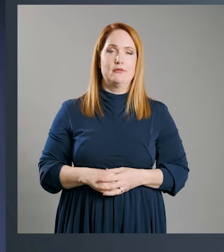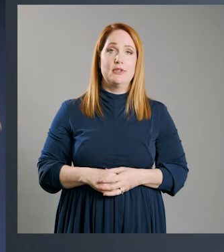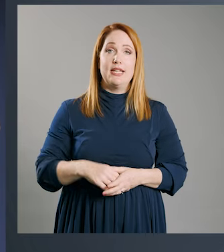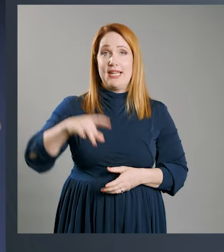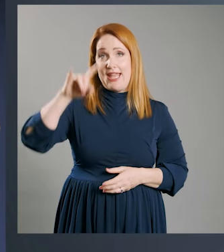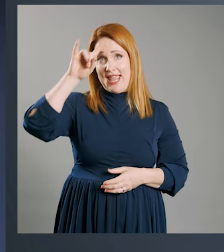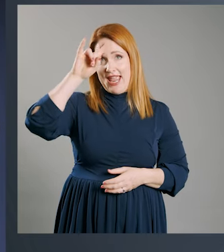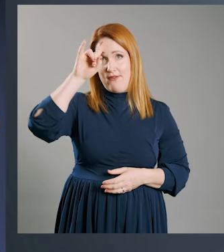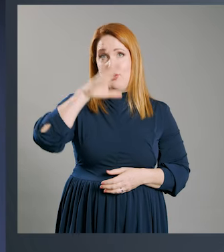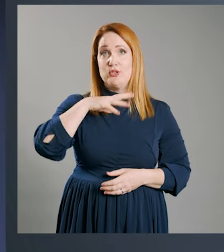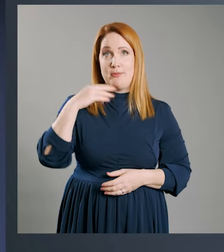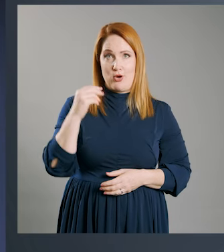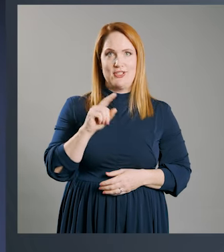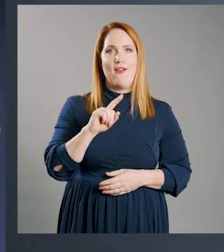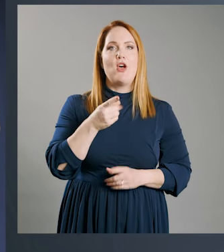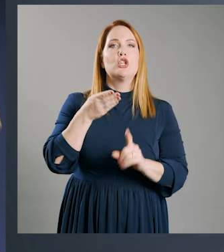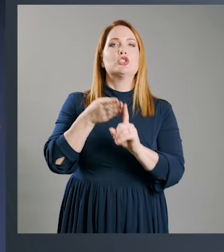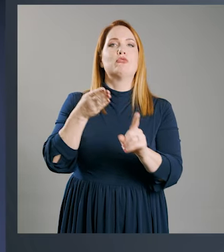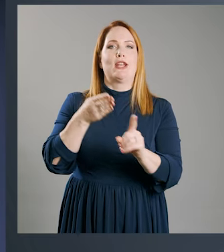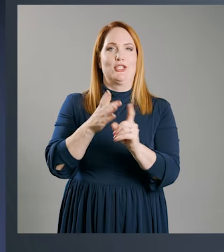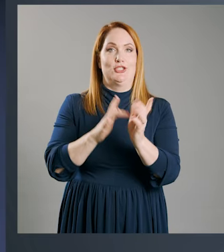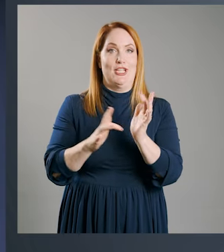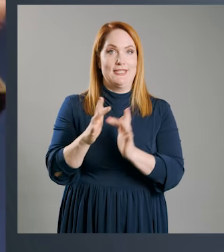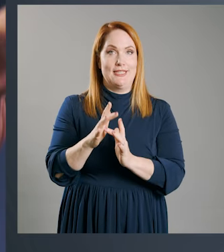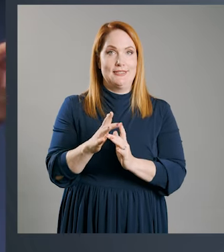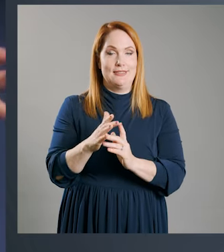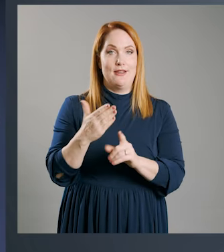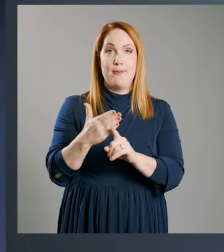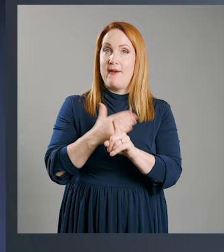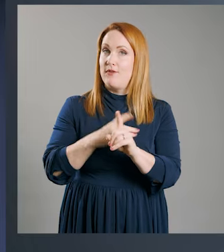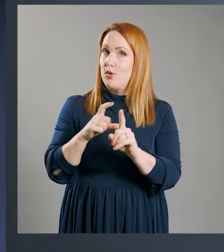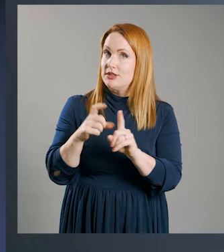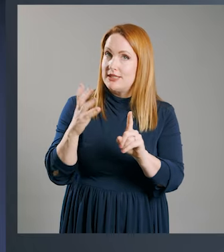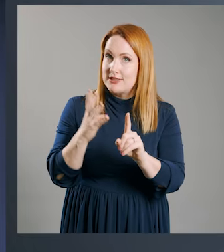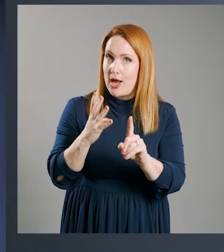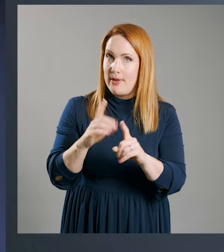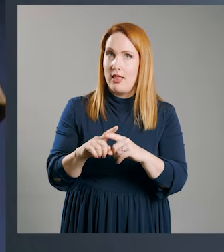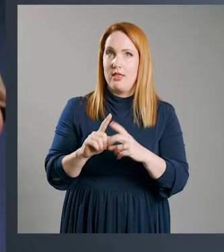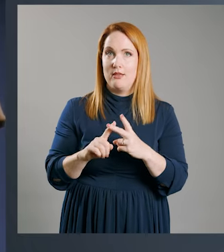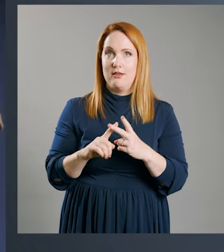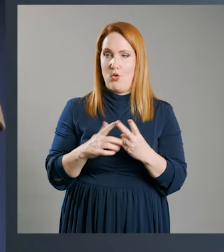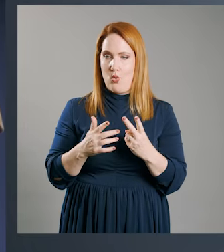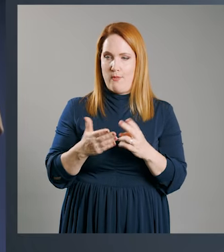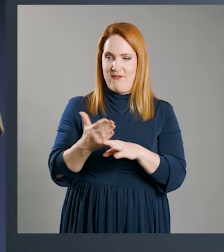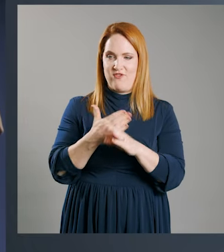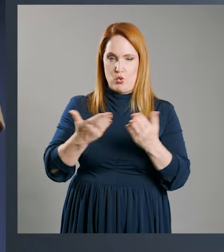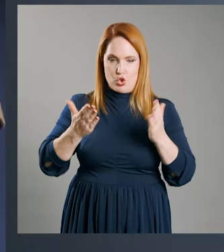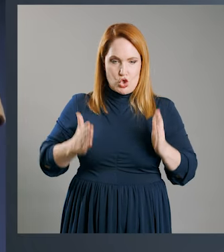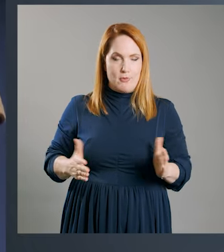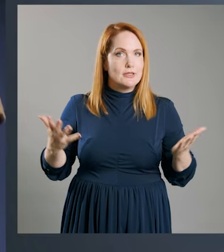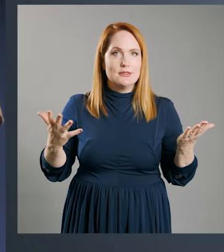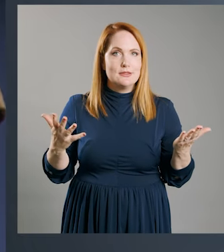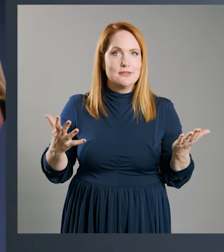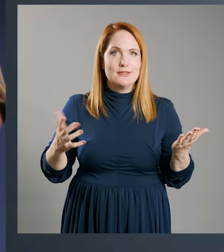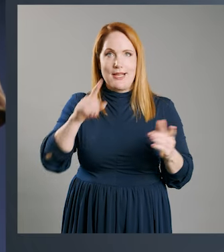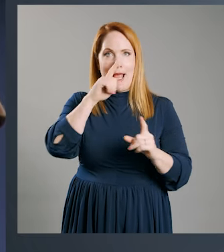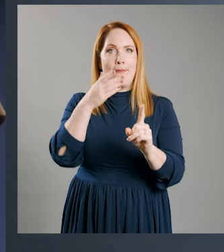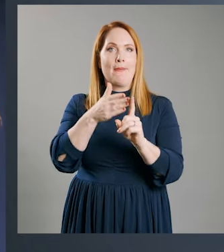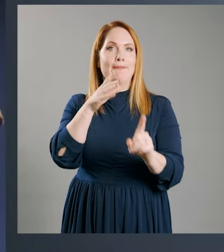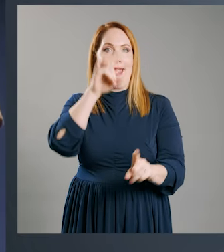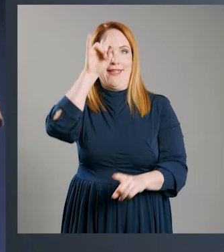Evil spirits are the first to recognize Jesus, long before the disciples, long before us often. And it